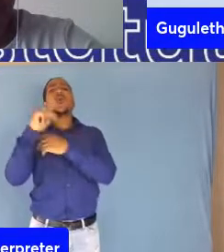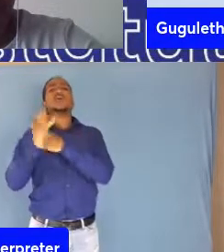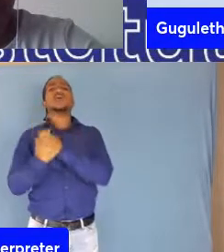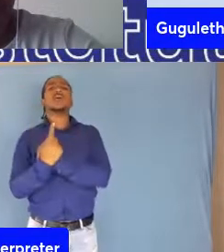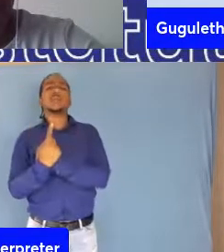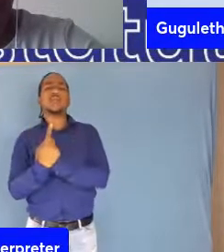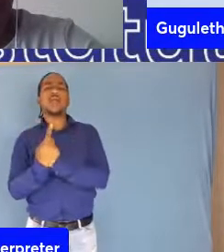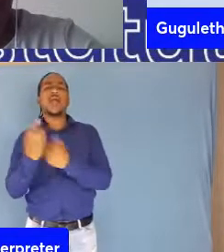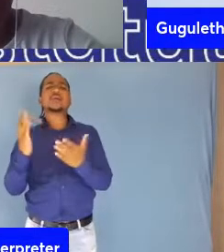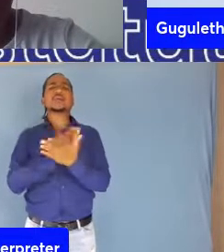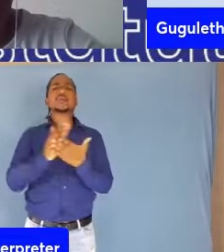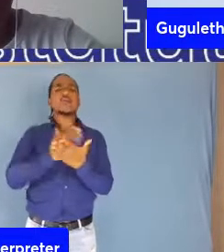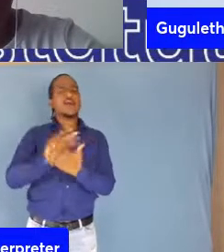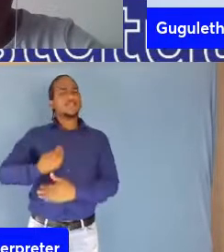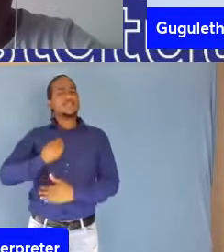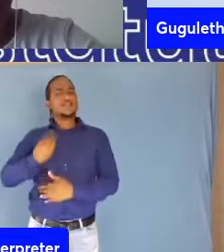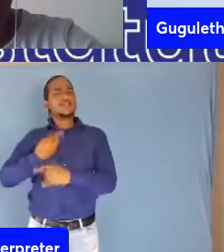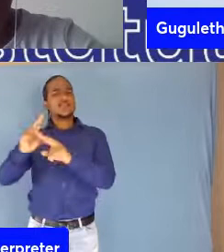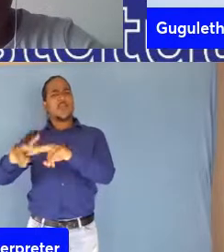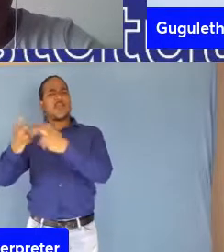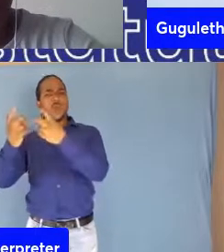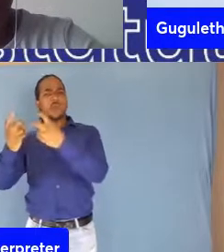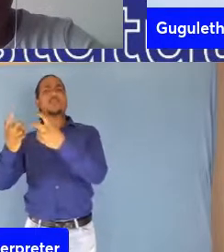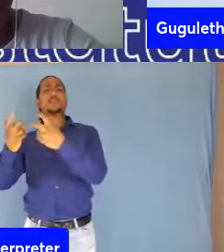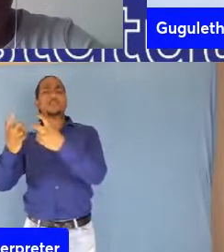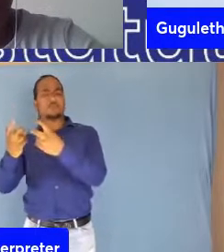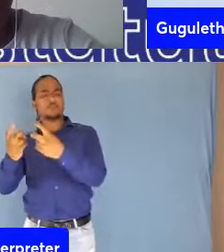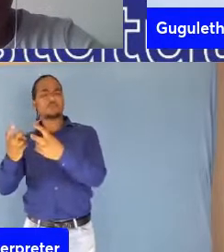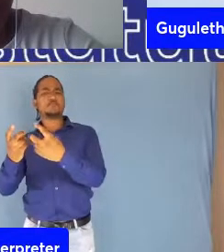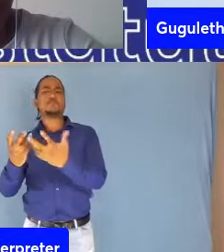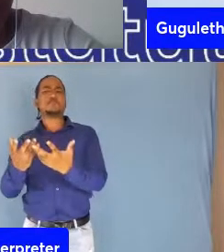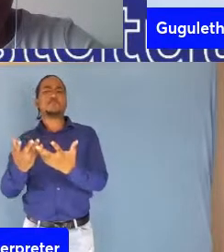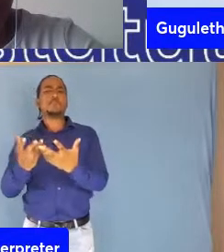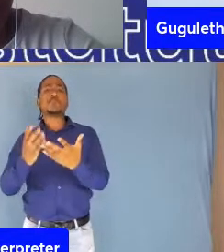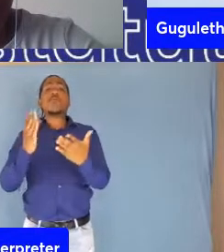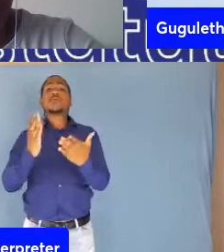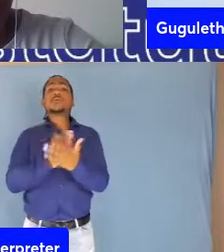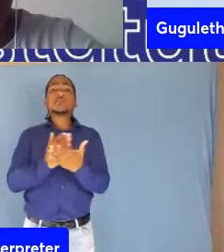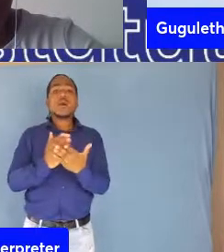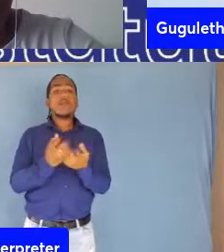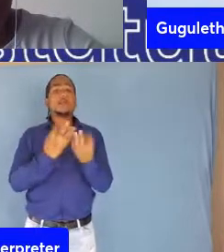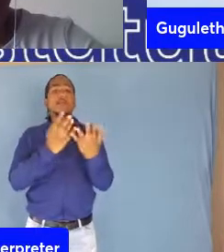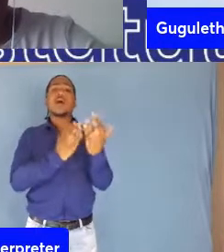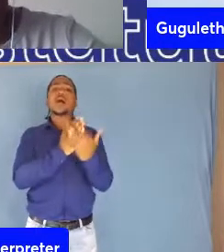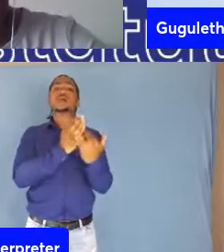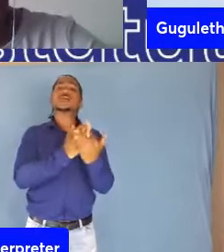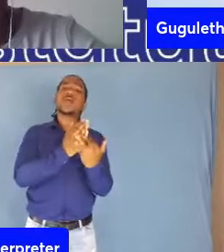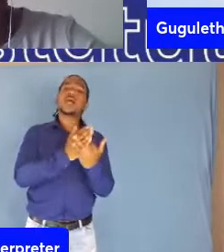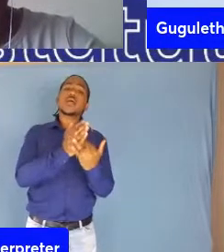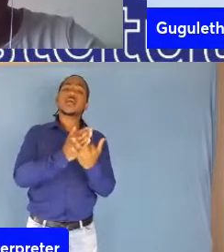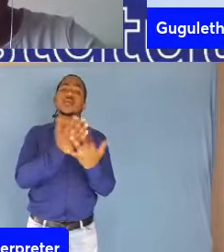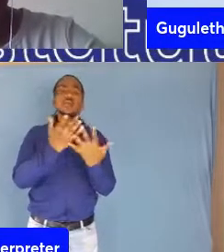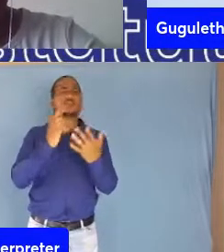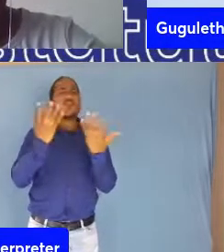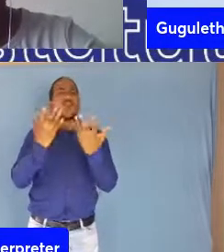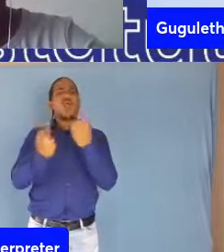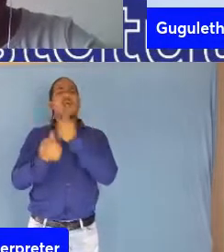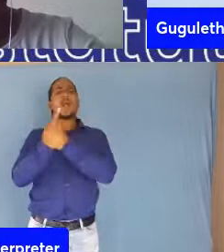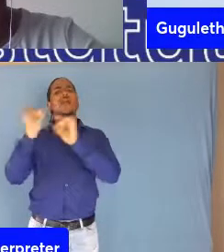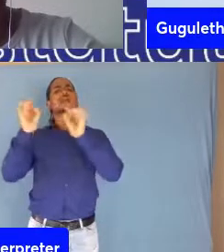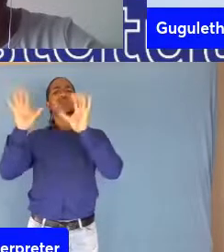some young girls, they get raped, you know, they are given access, for instance, in shipins and taverns. We know